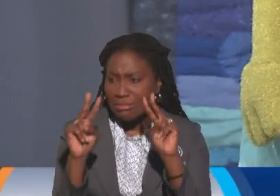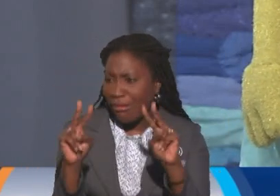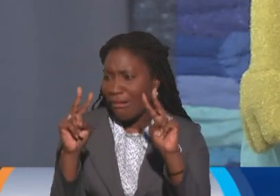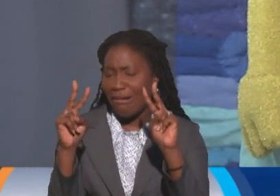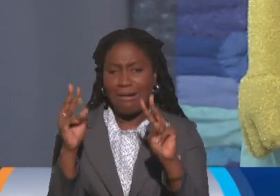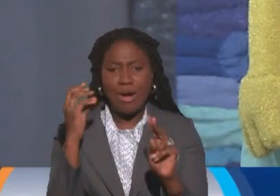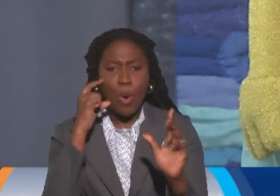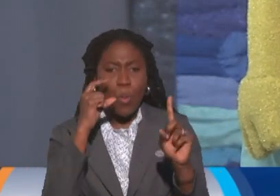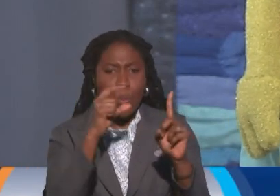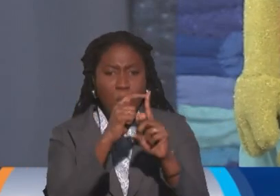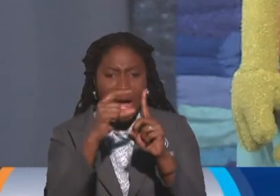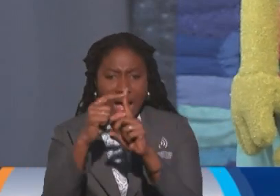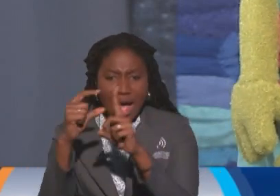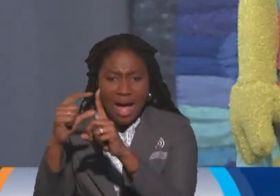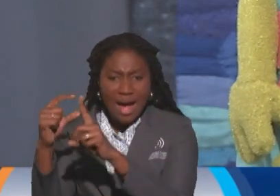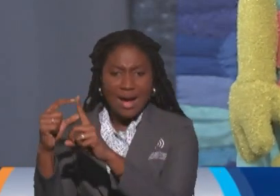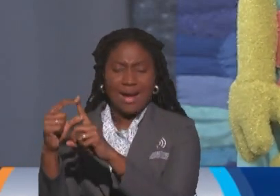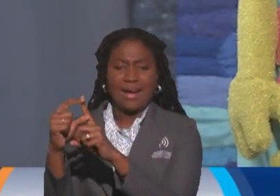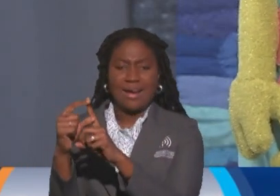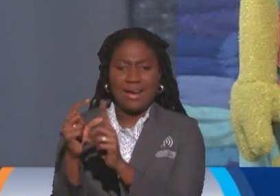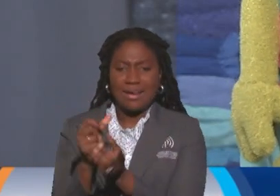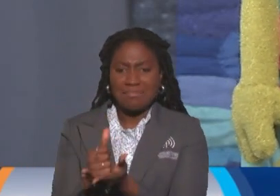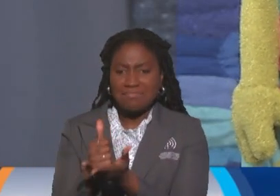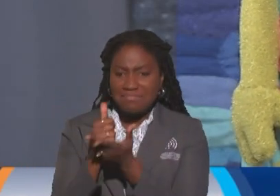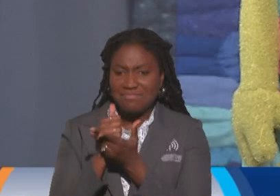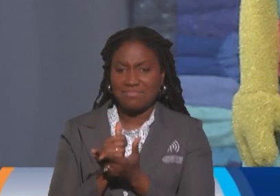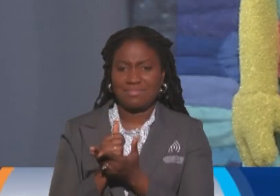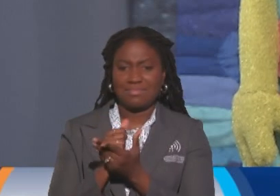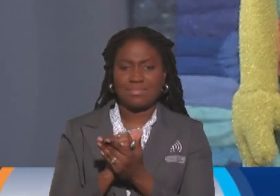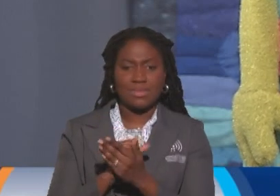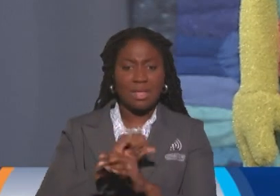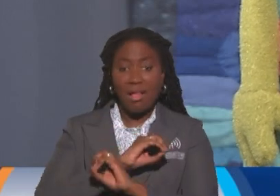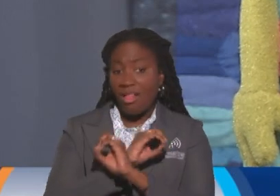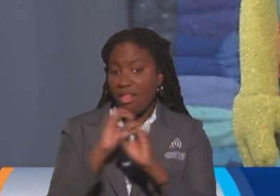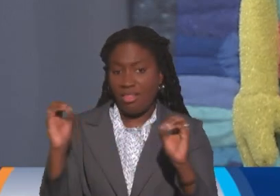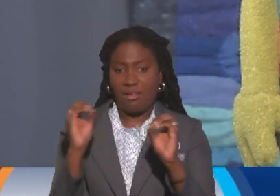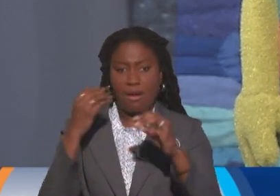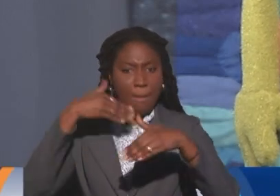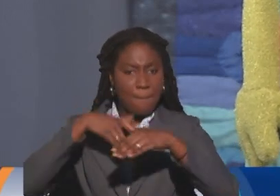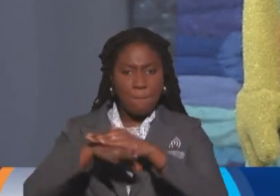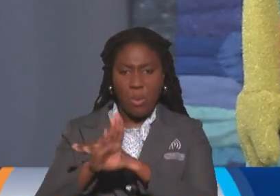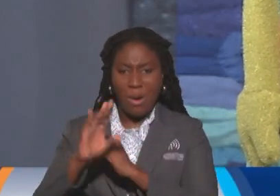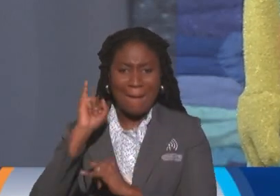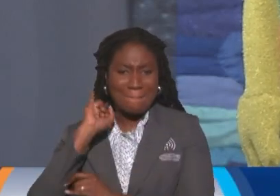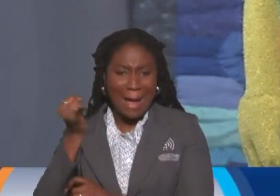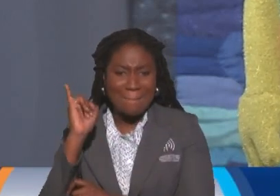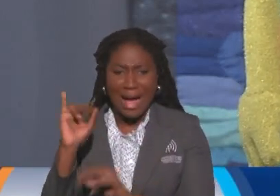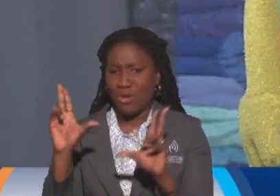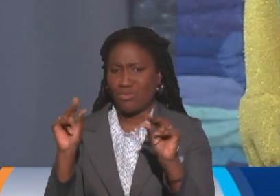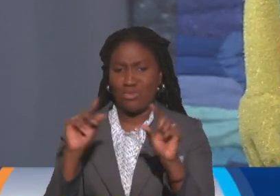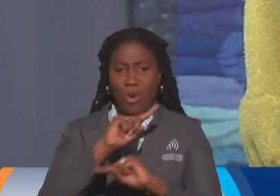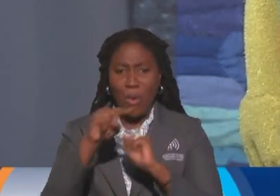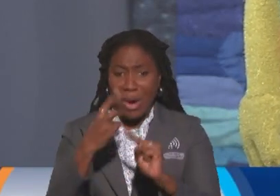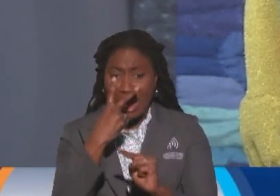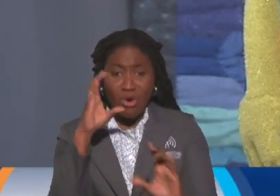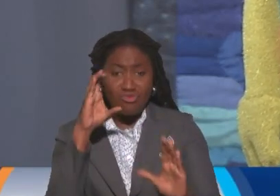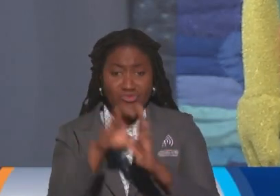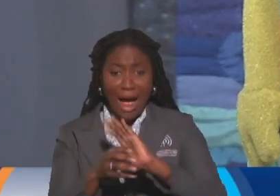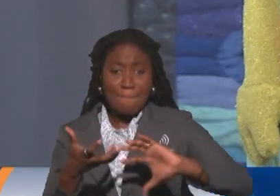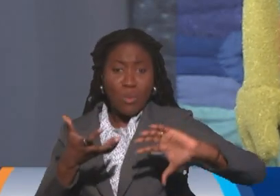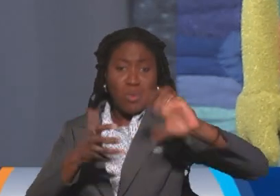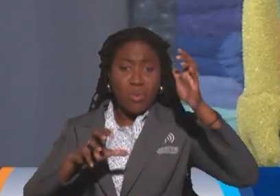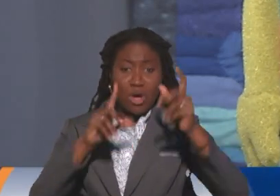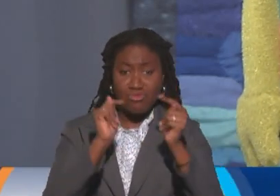to see words visually. No one is inherently born bad. So when you look at the crime situation in Trinidad, you think